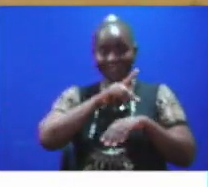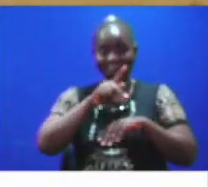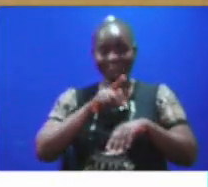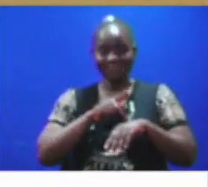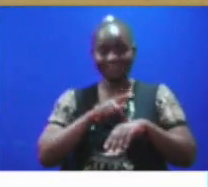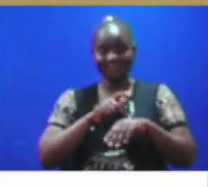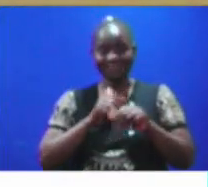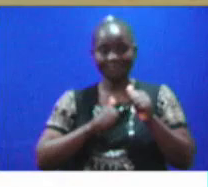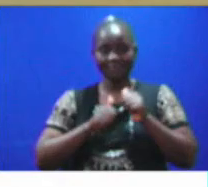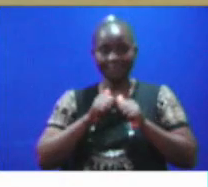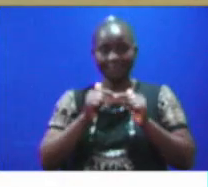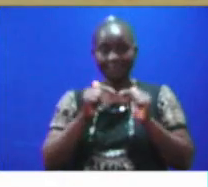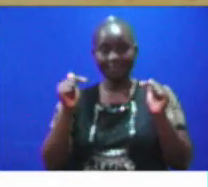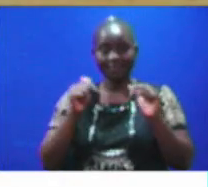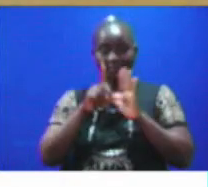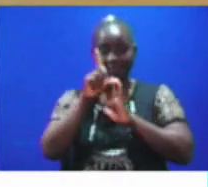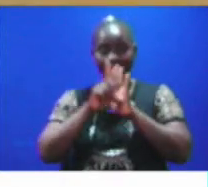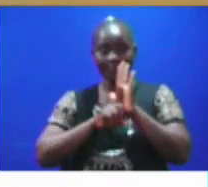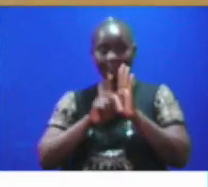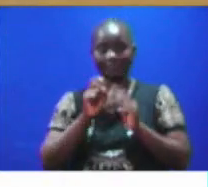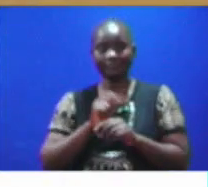which is against the law.